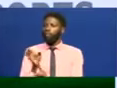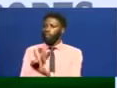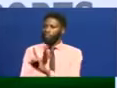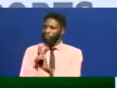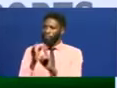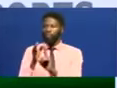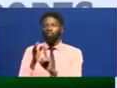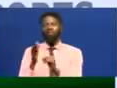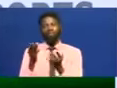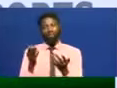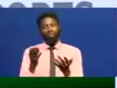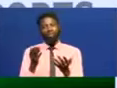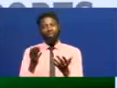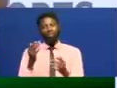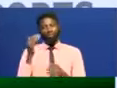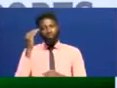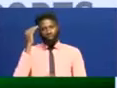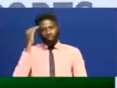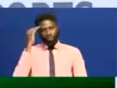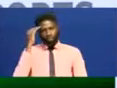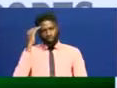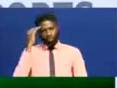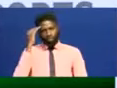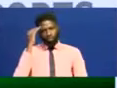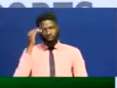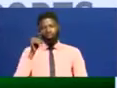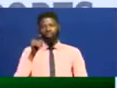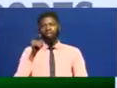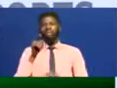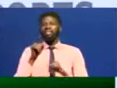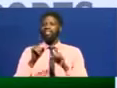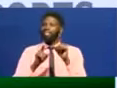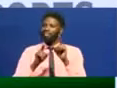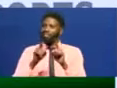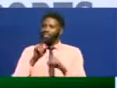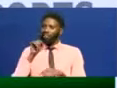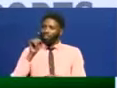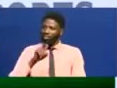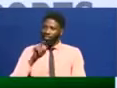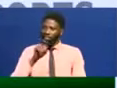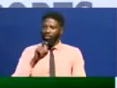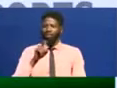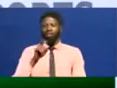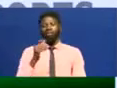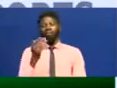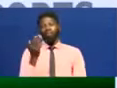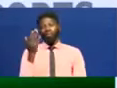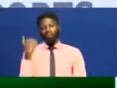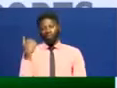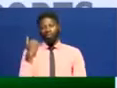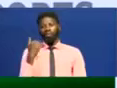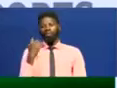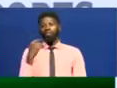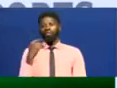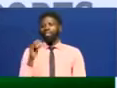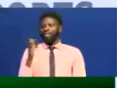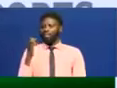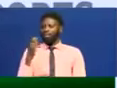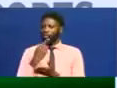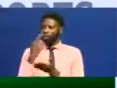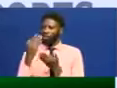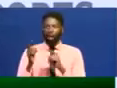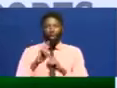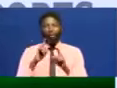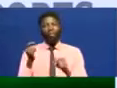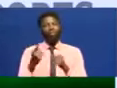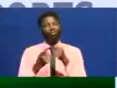Safari Rally belongs to the Easter weekend and not in June, where it had been displaced. And I'm very happy that